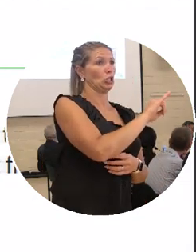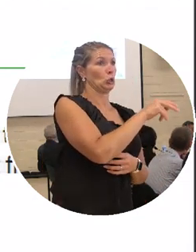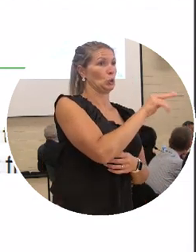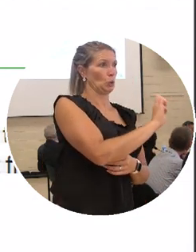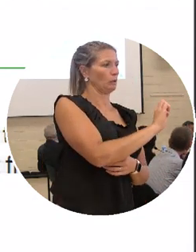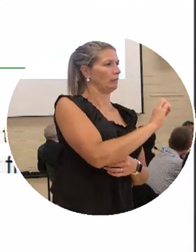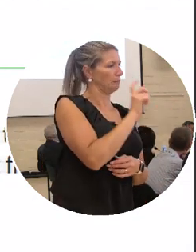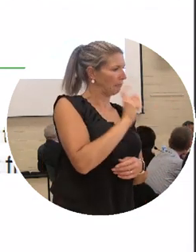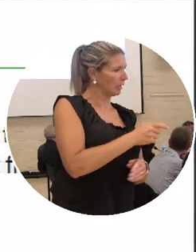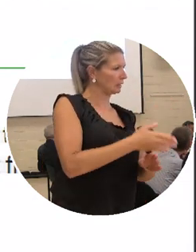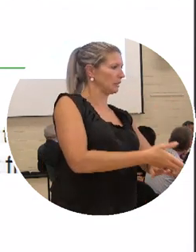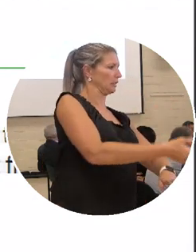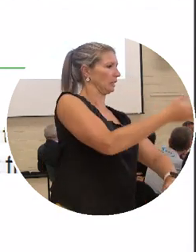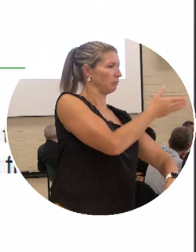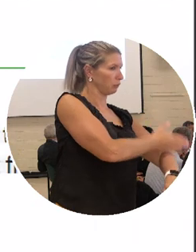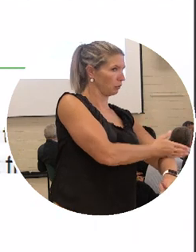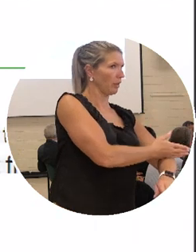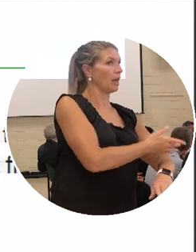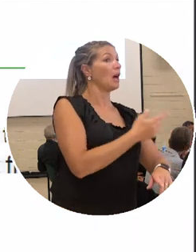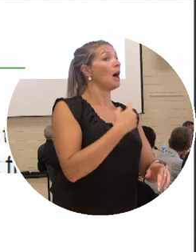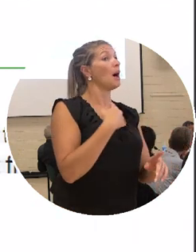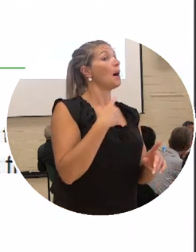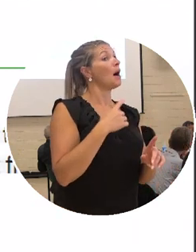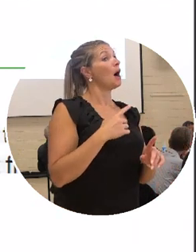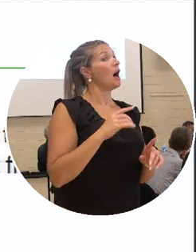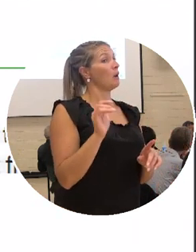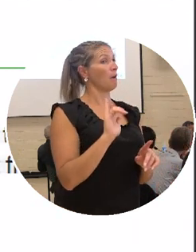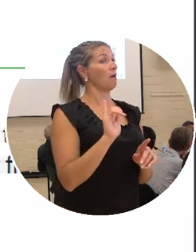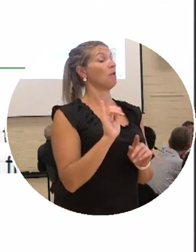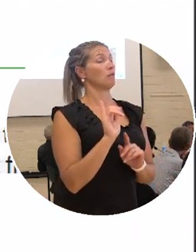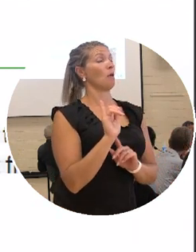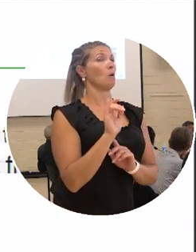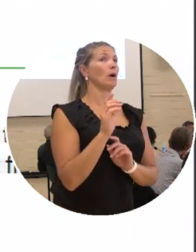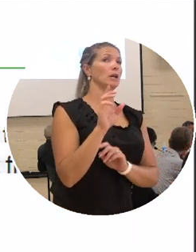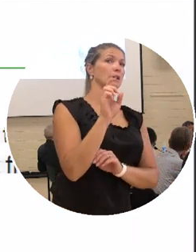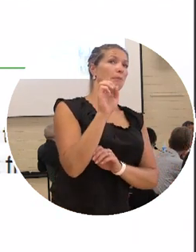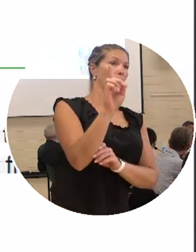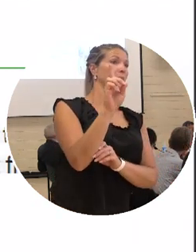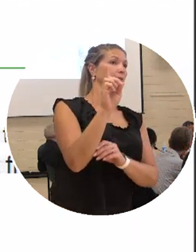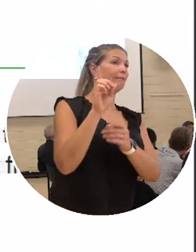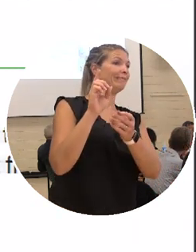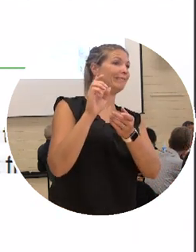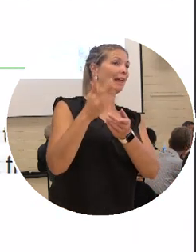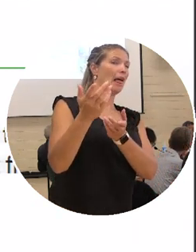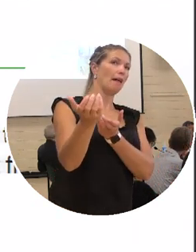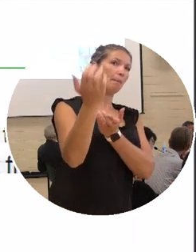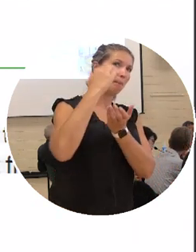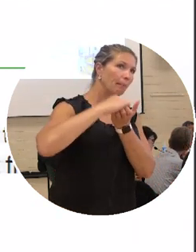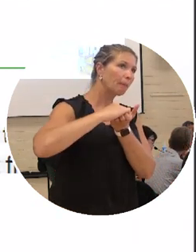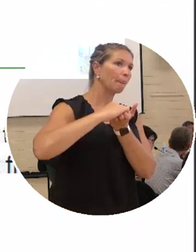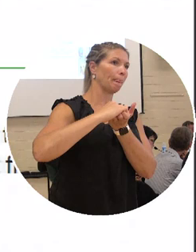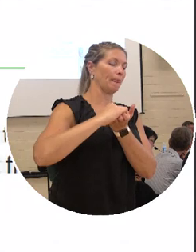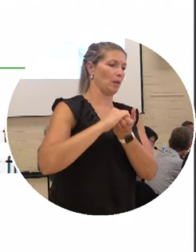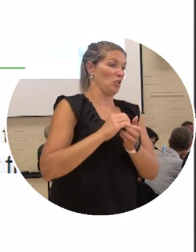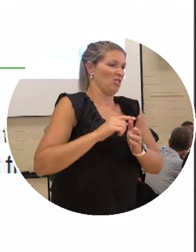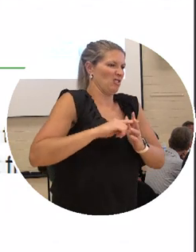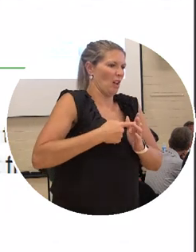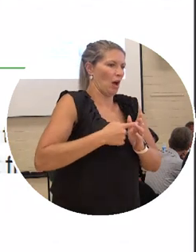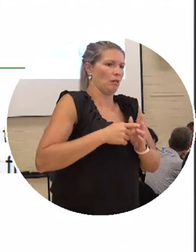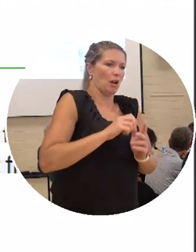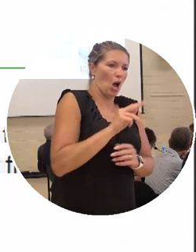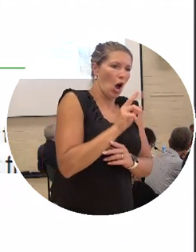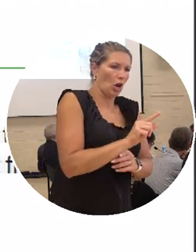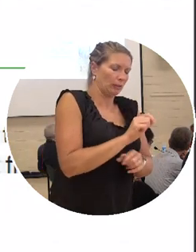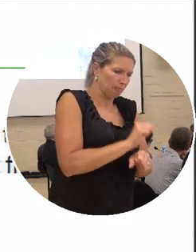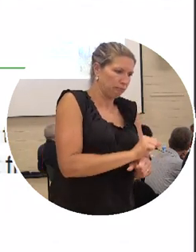various departments of government who were involved in bus safety. We launched it on August 28th. Great support